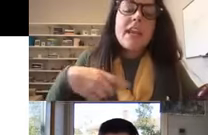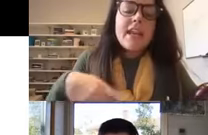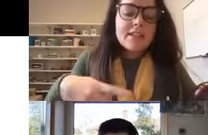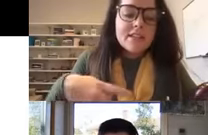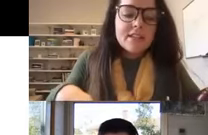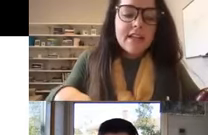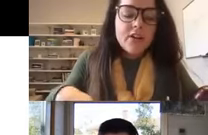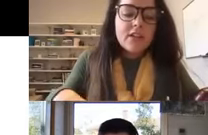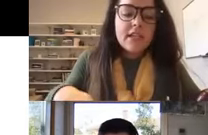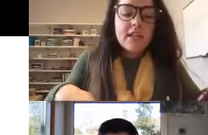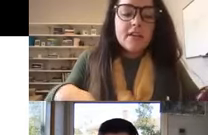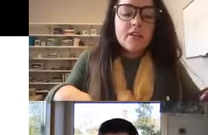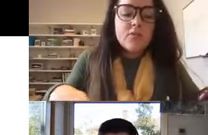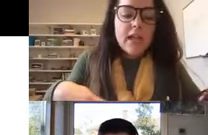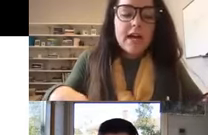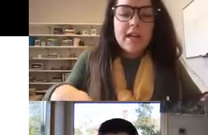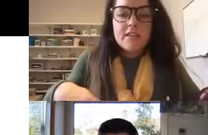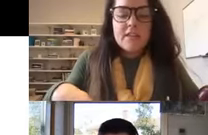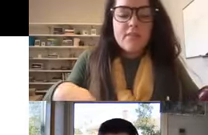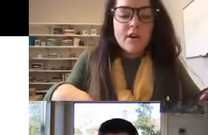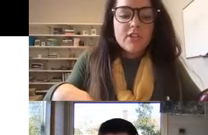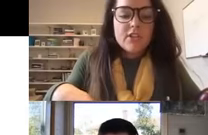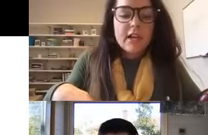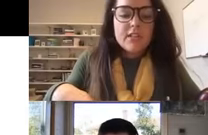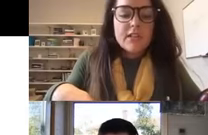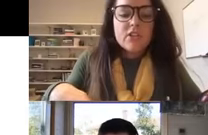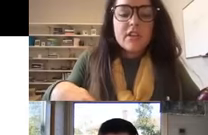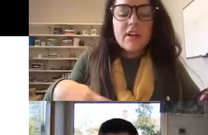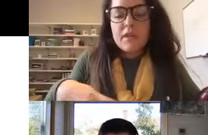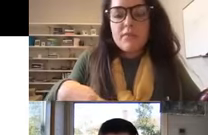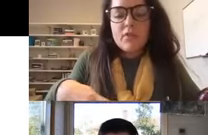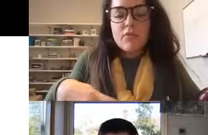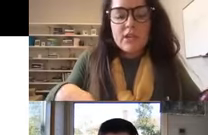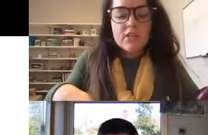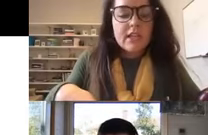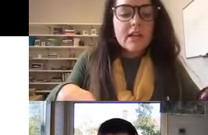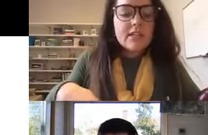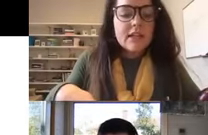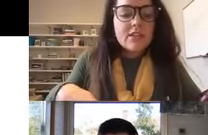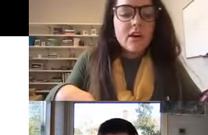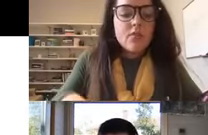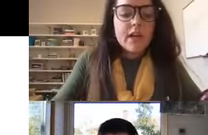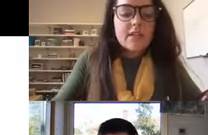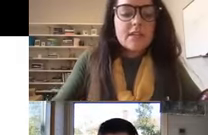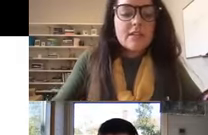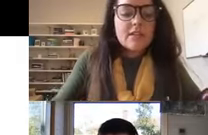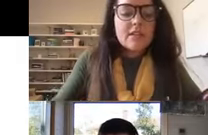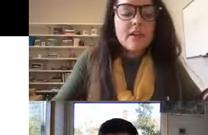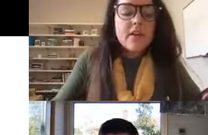that necessarily relies on the marginalization of people racialized as